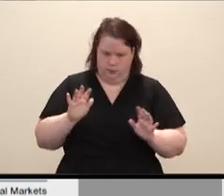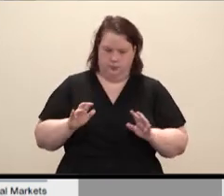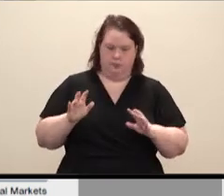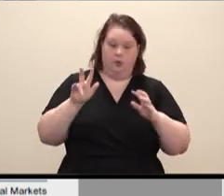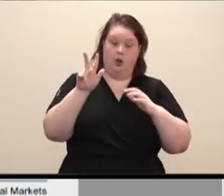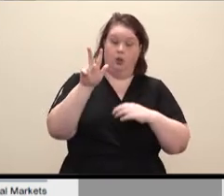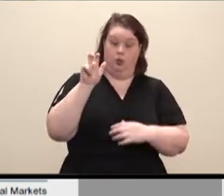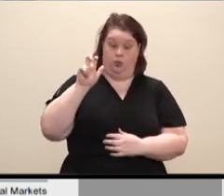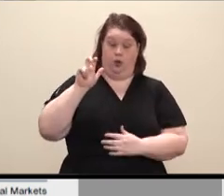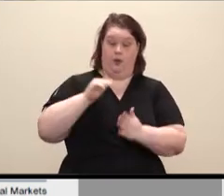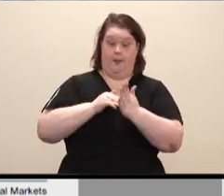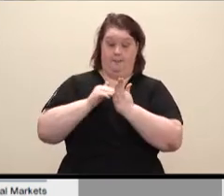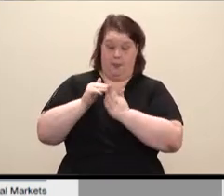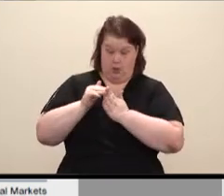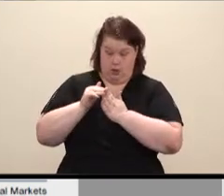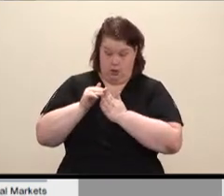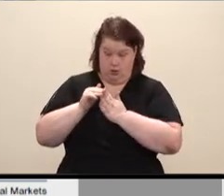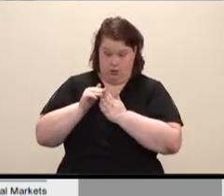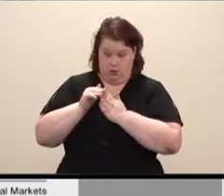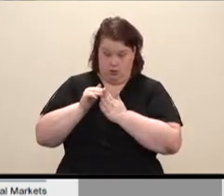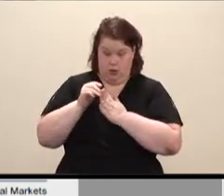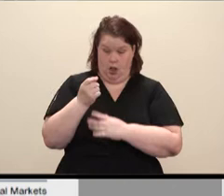the $300 million is